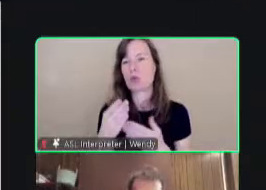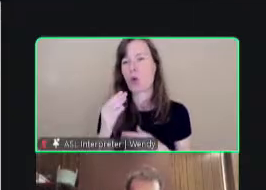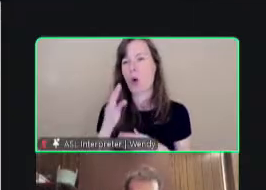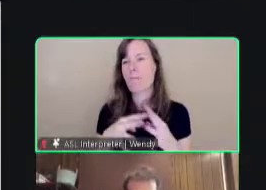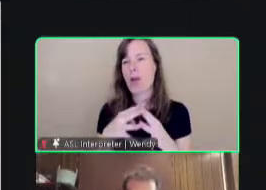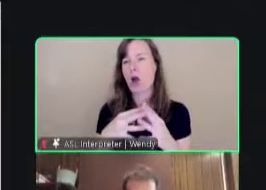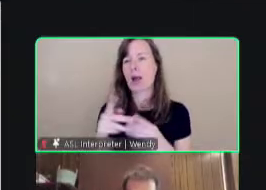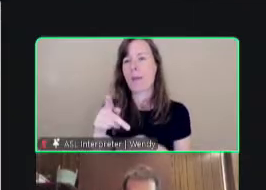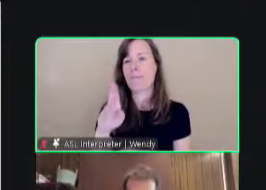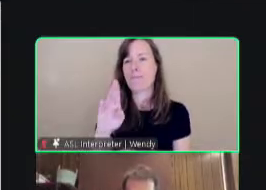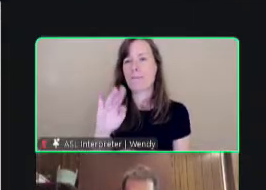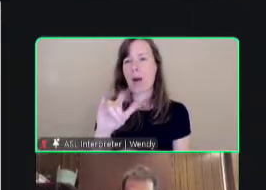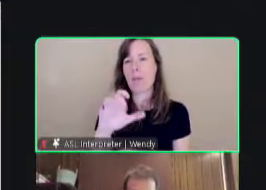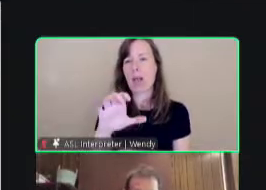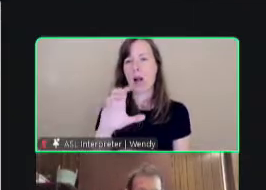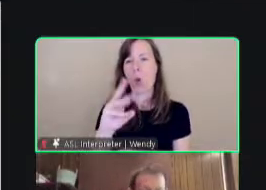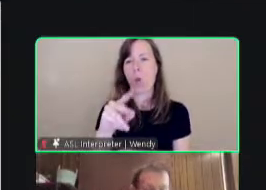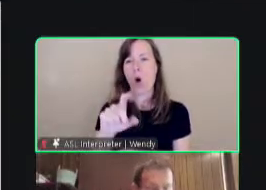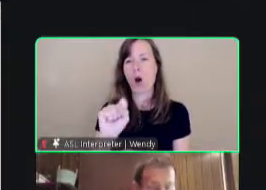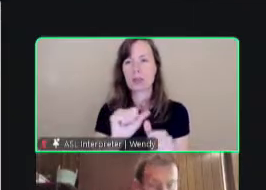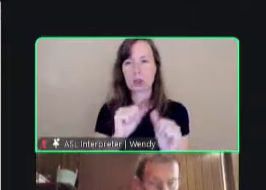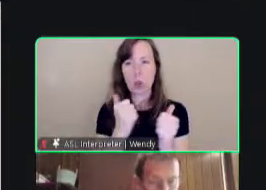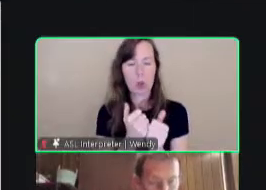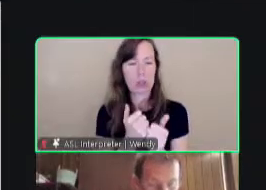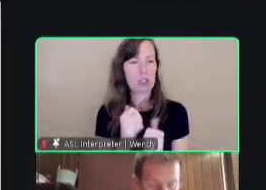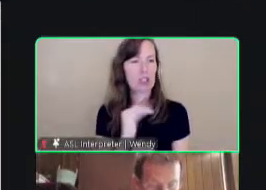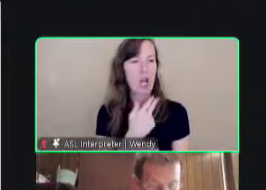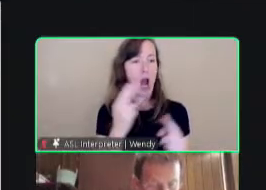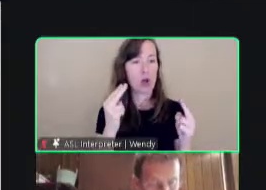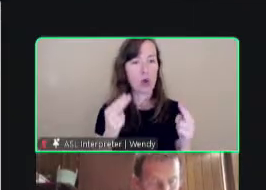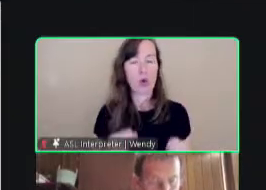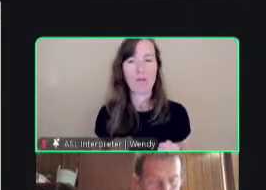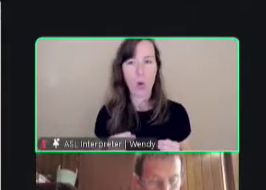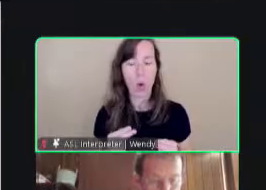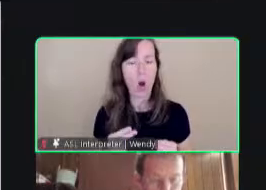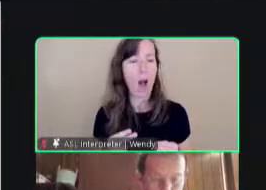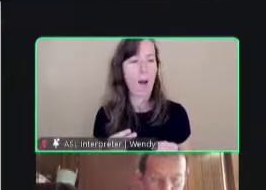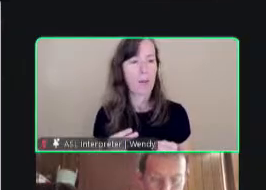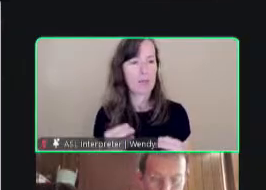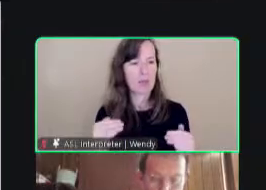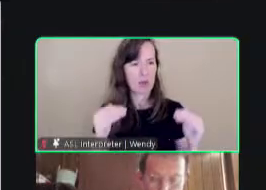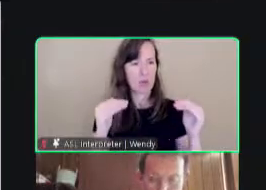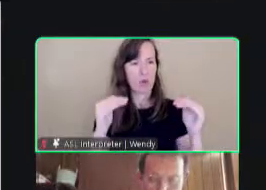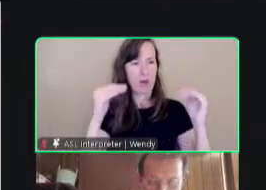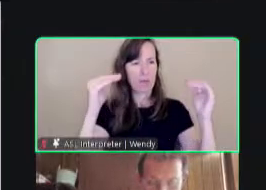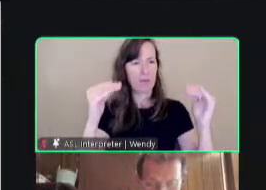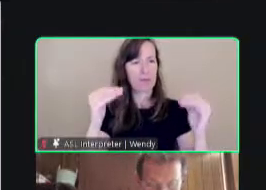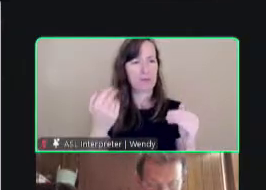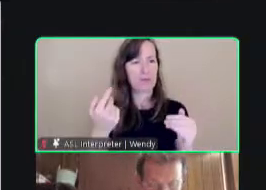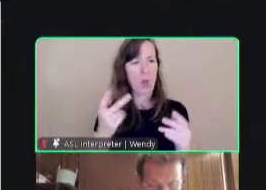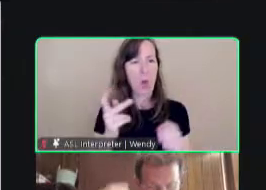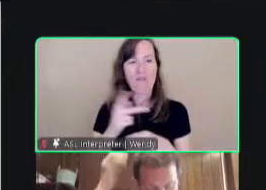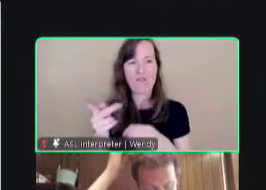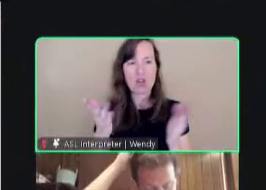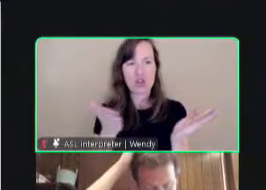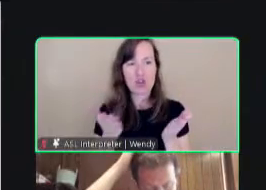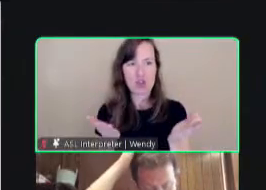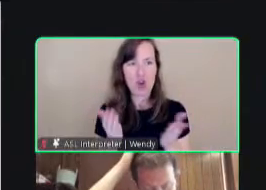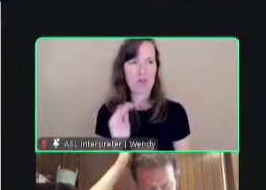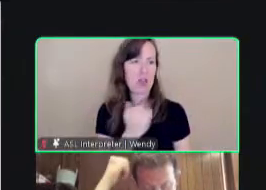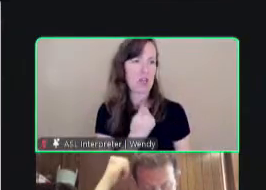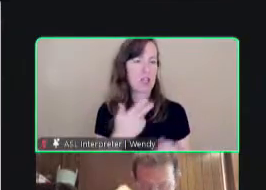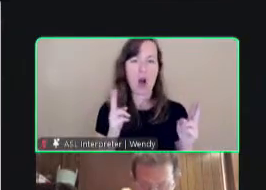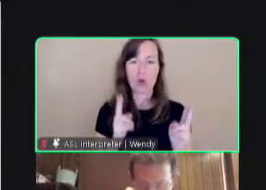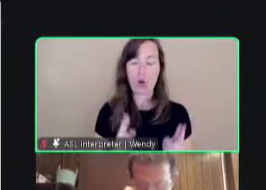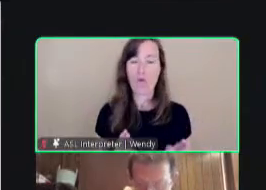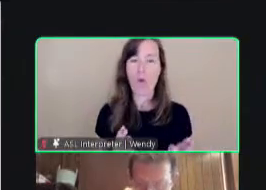Association. Our uniforms, if we can scroll down a little bit into the professional services, our uniforms